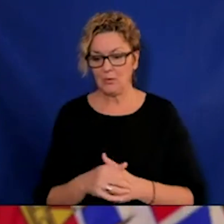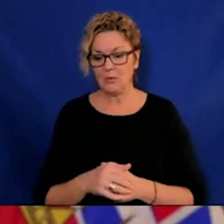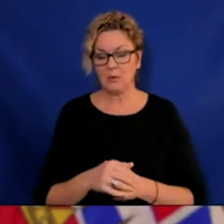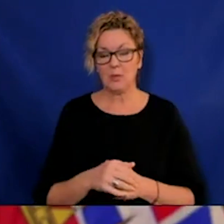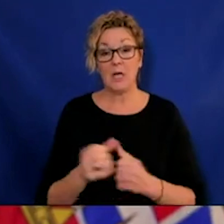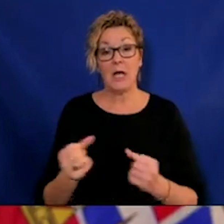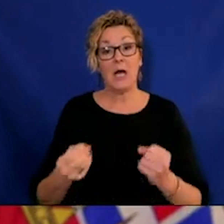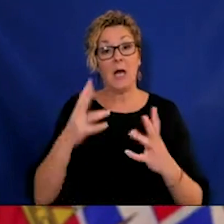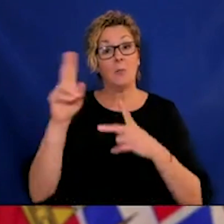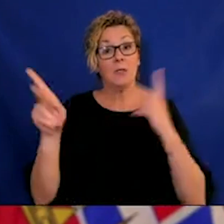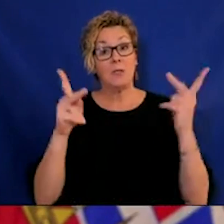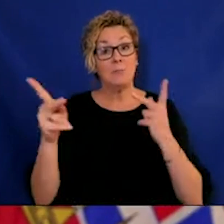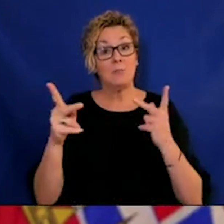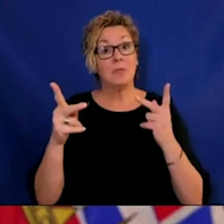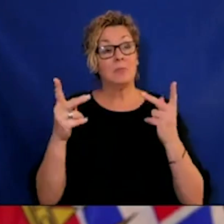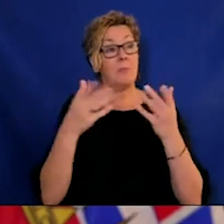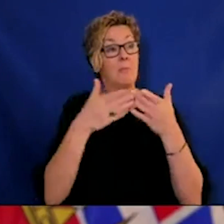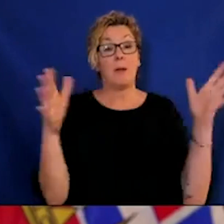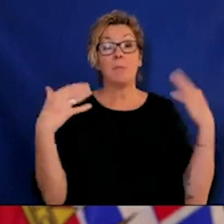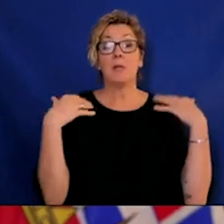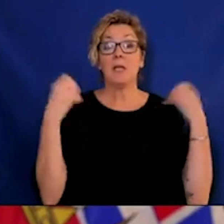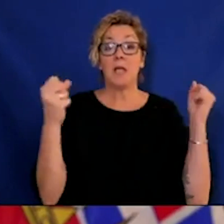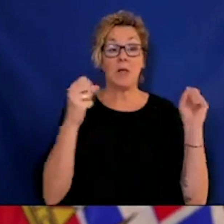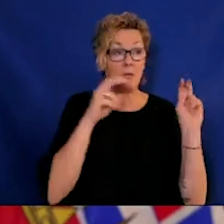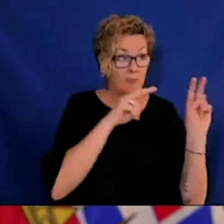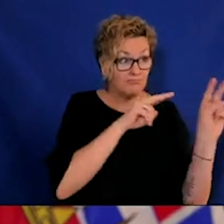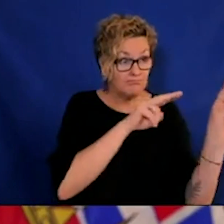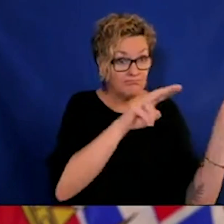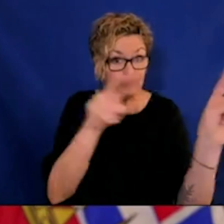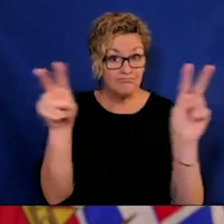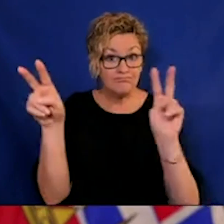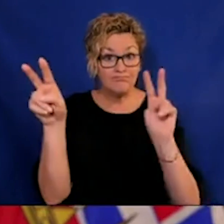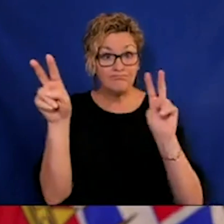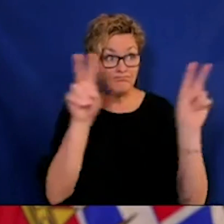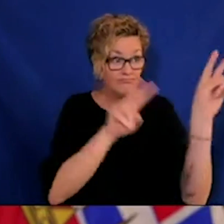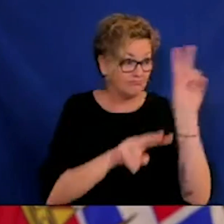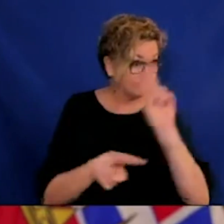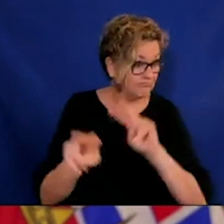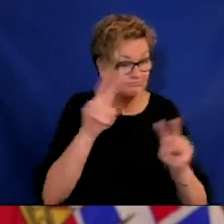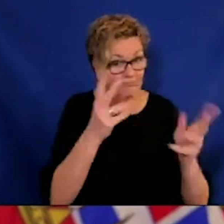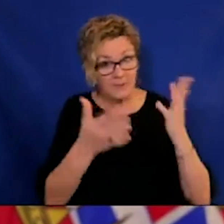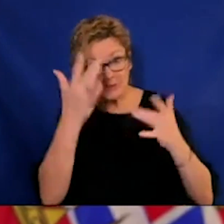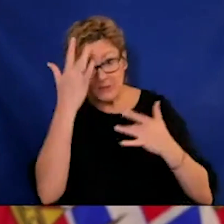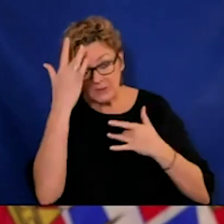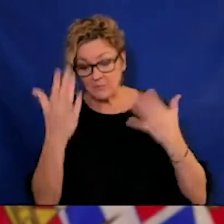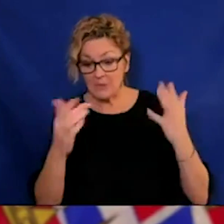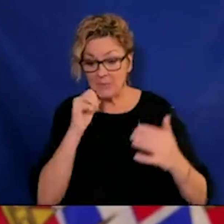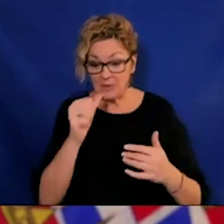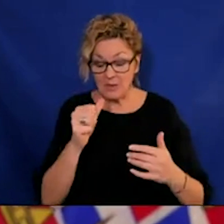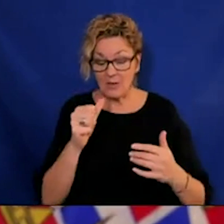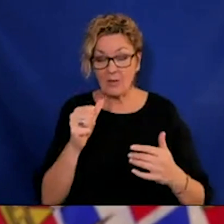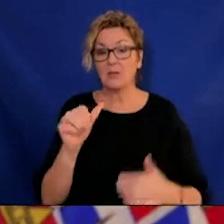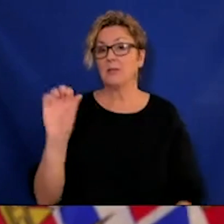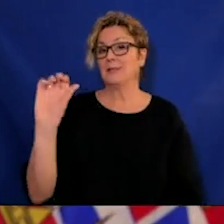10,139 people right now under active public health monitoring and 23,111 who have recovered.